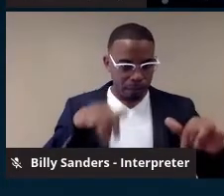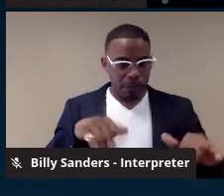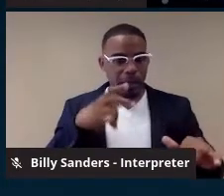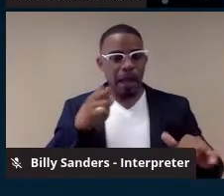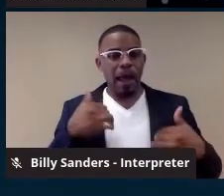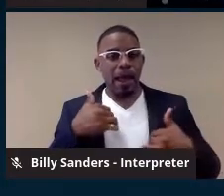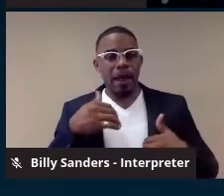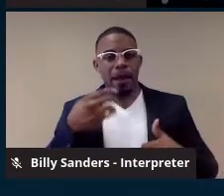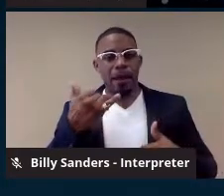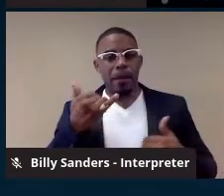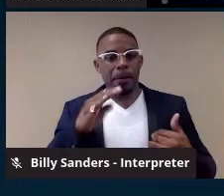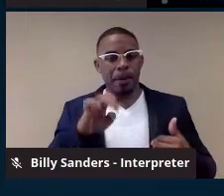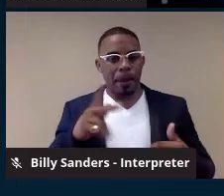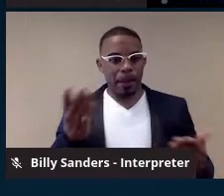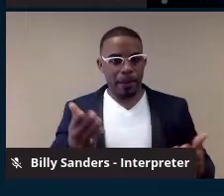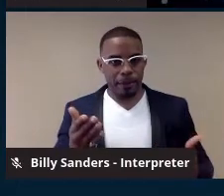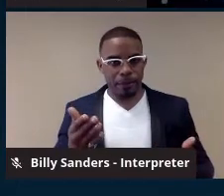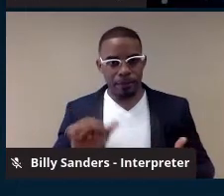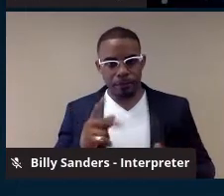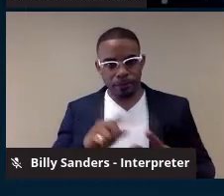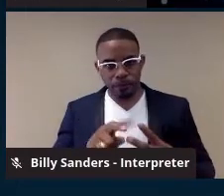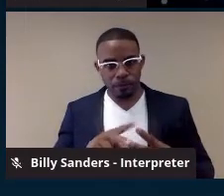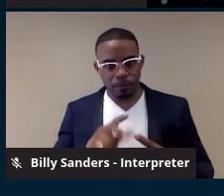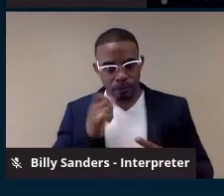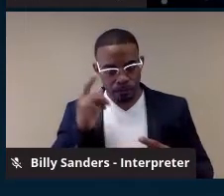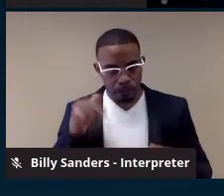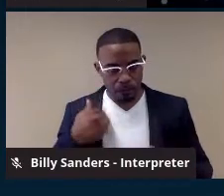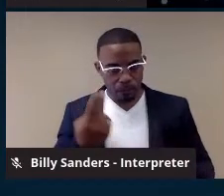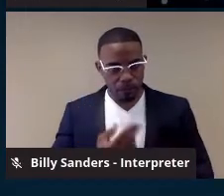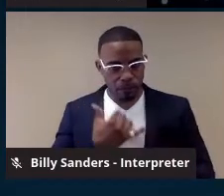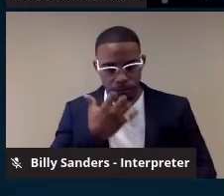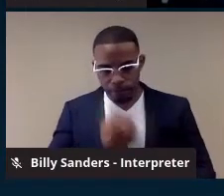the playback URL, and they're the two that I've integrated with my site.